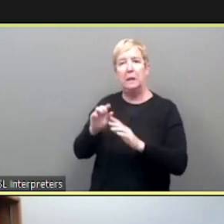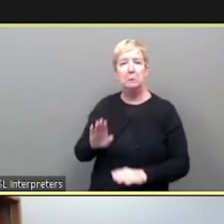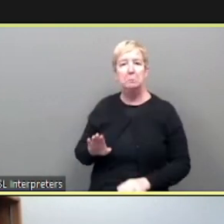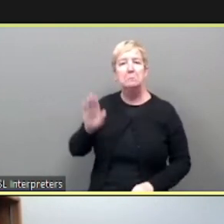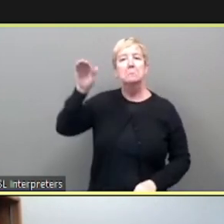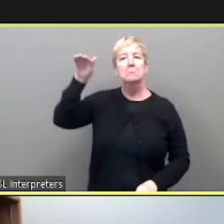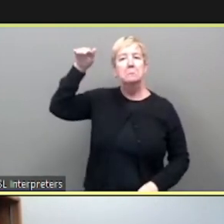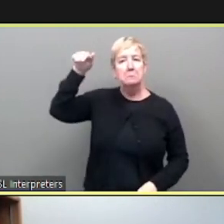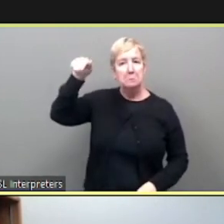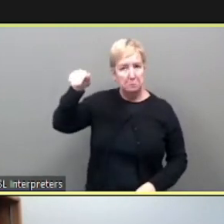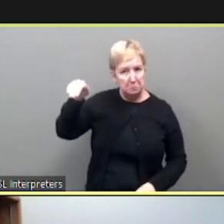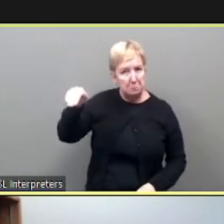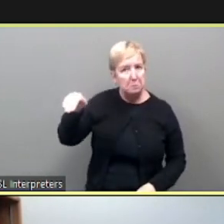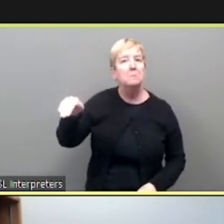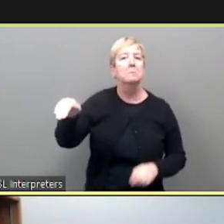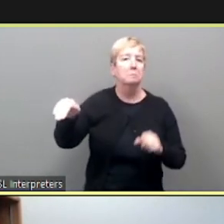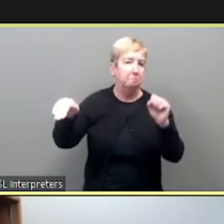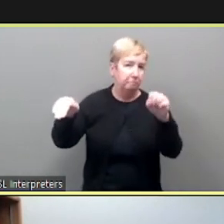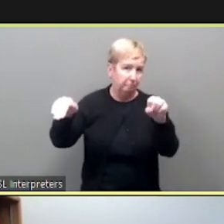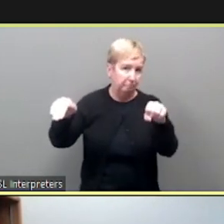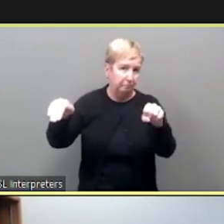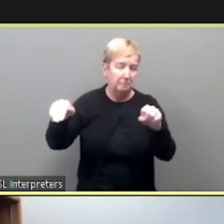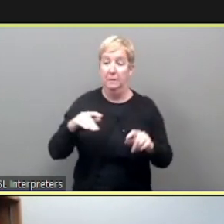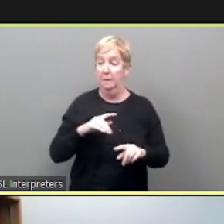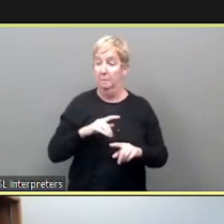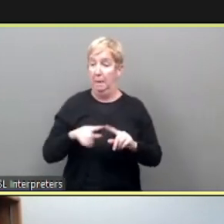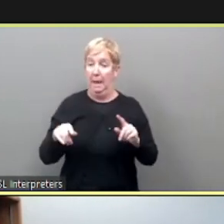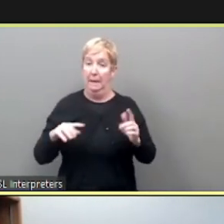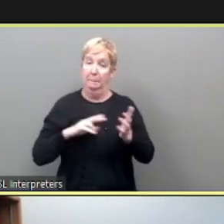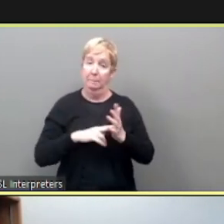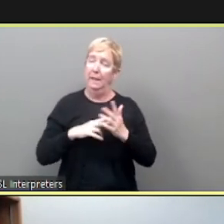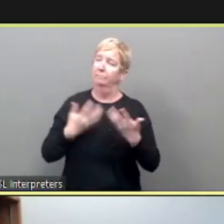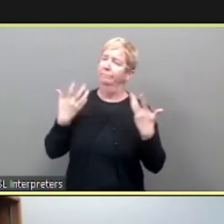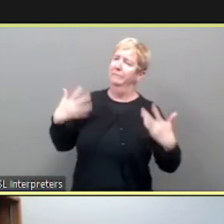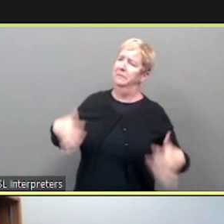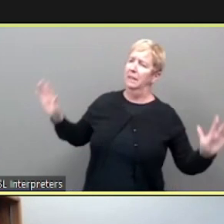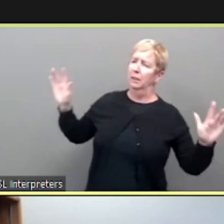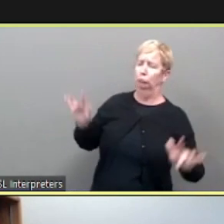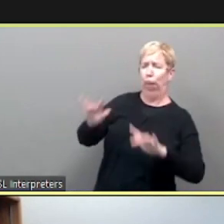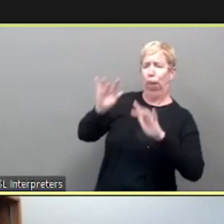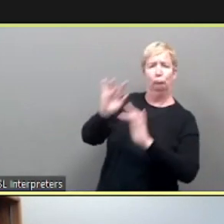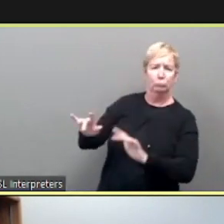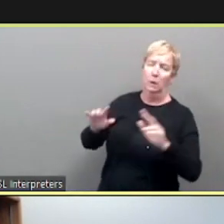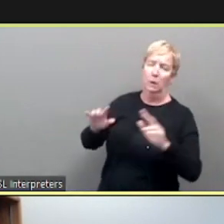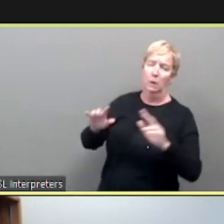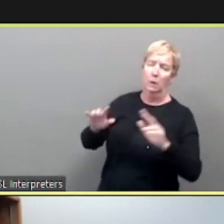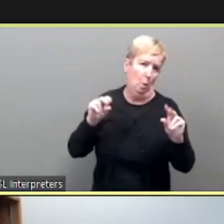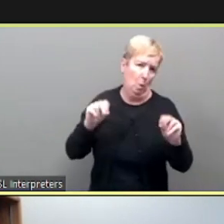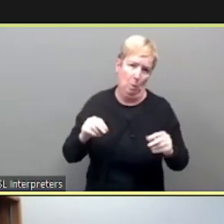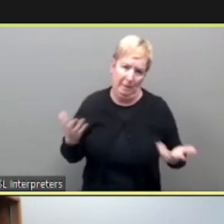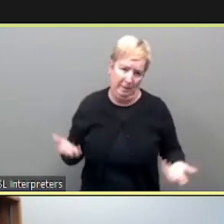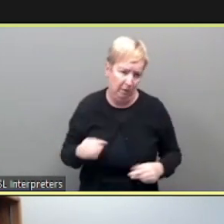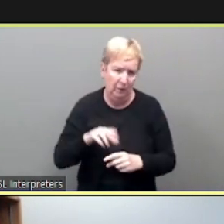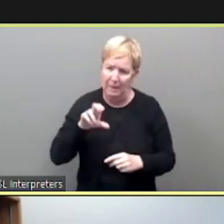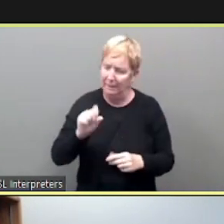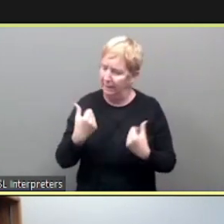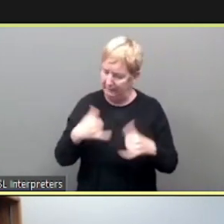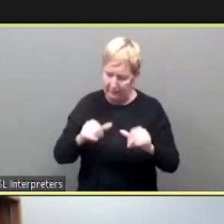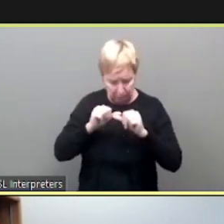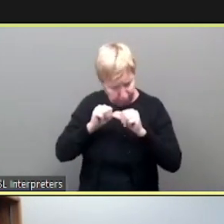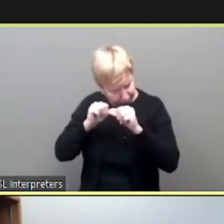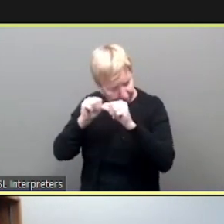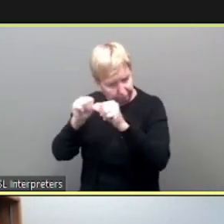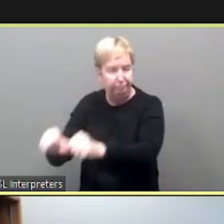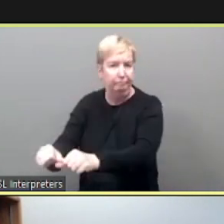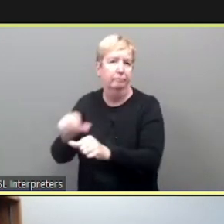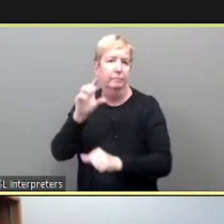decline in cases, but we don't feel that we're out of the woods yet here in the United States related to this Delta surge.